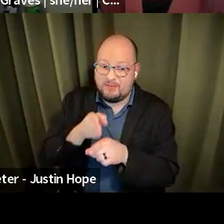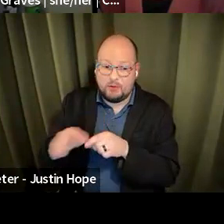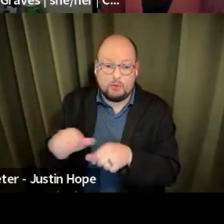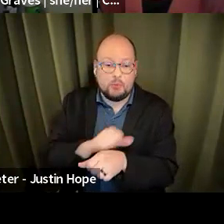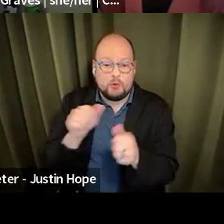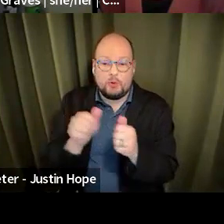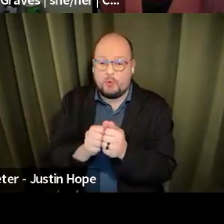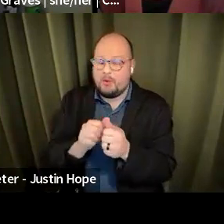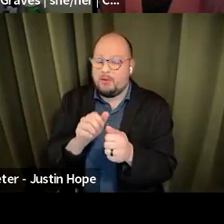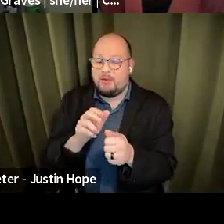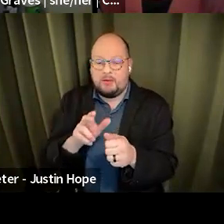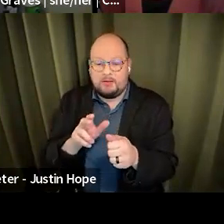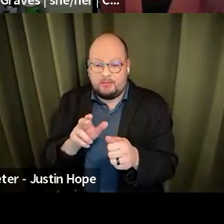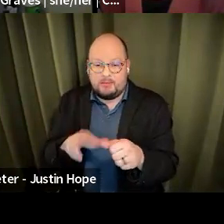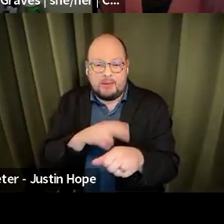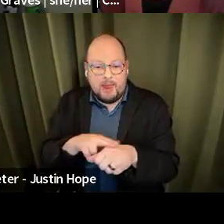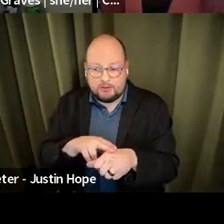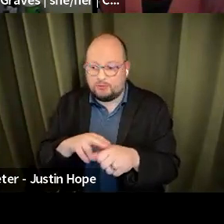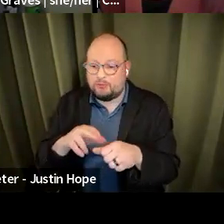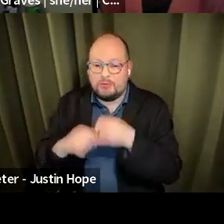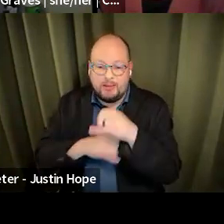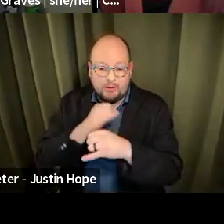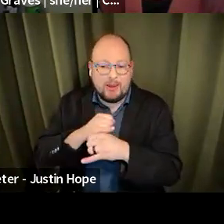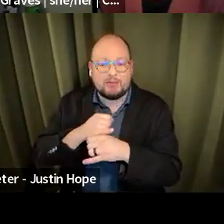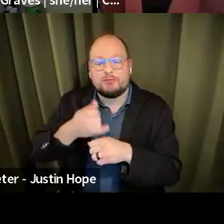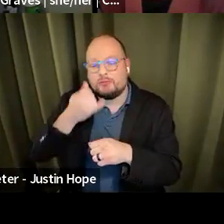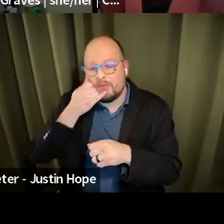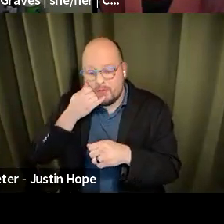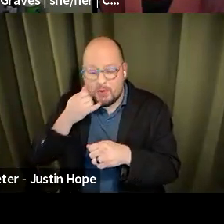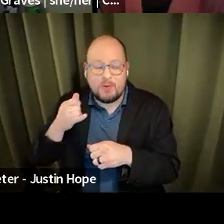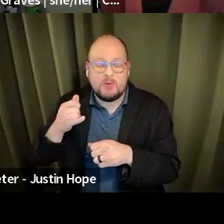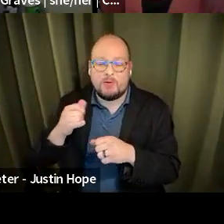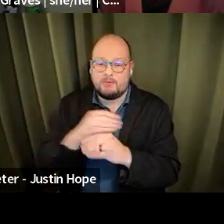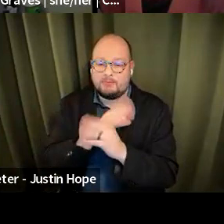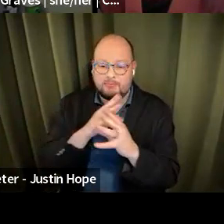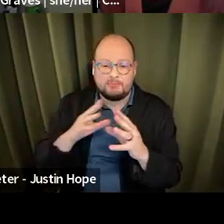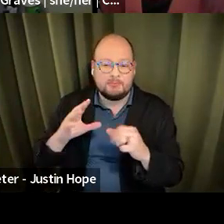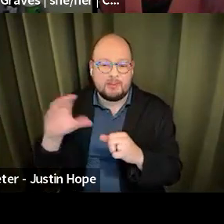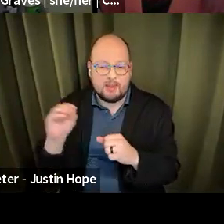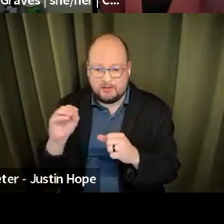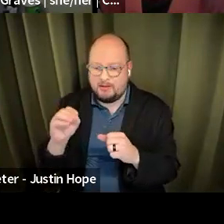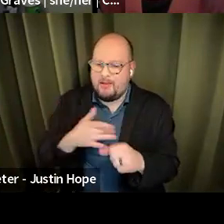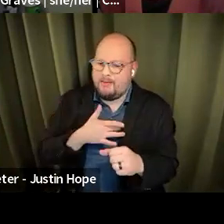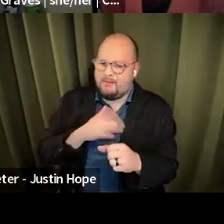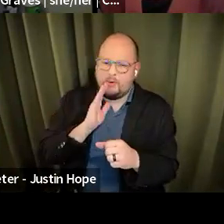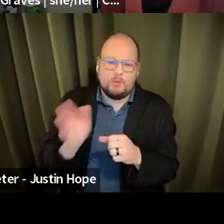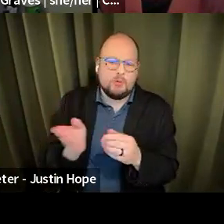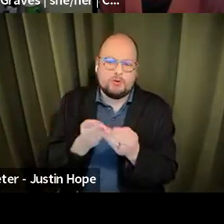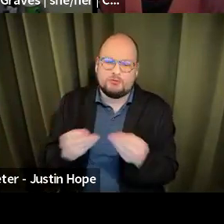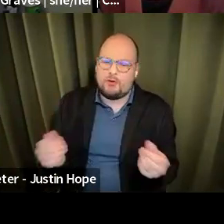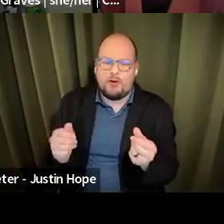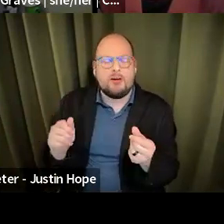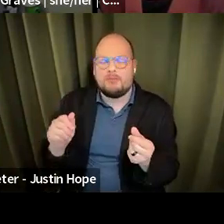national or international telephonic and video companies sounds awesome, and they're going to solve all of your problems, right? Over 200 languages,